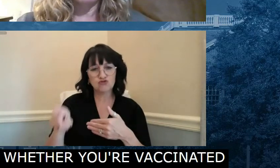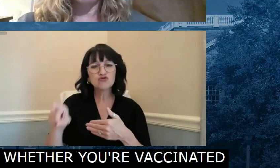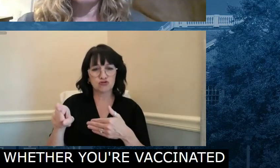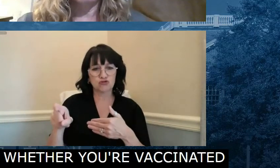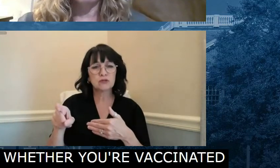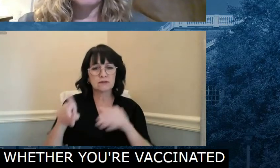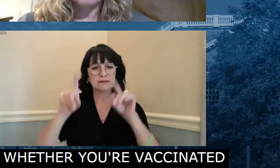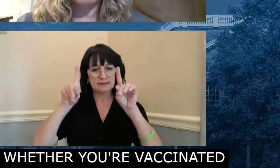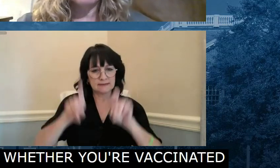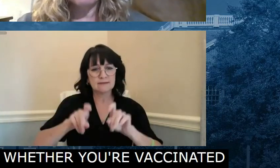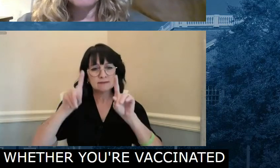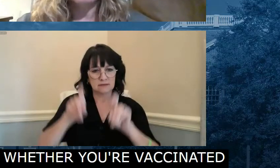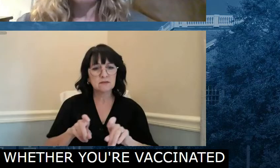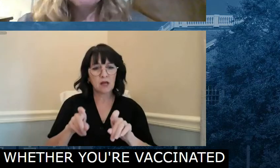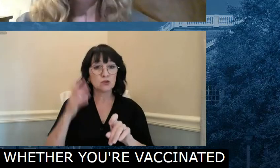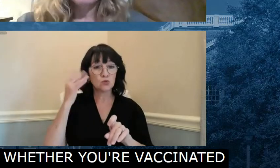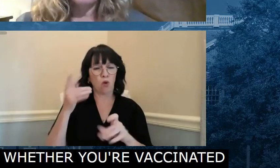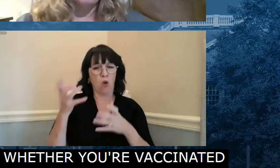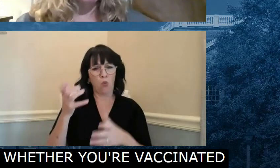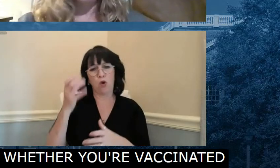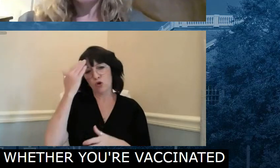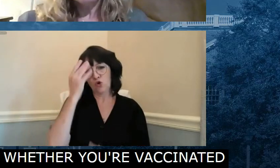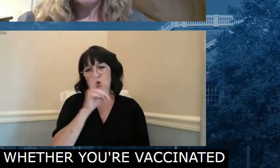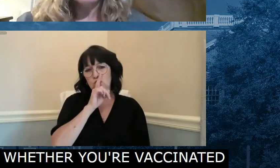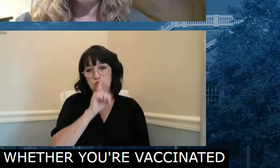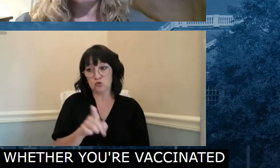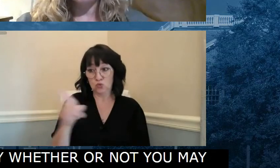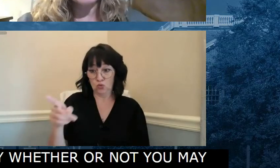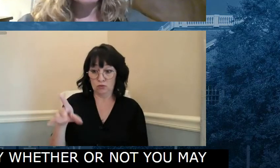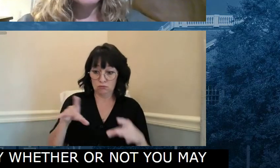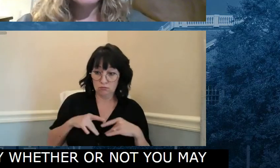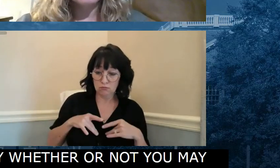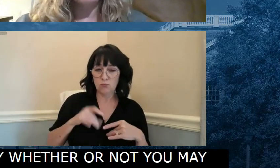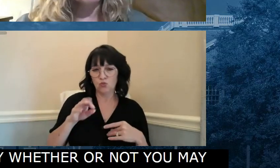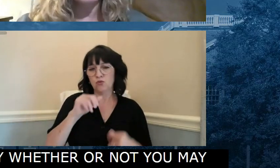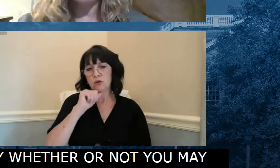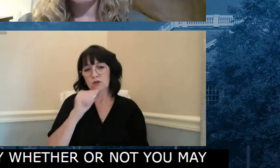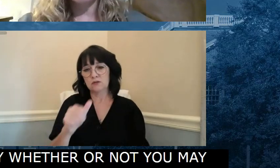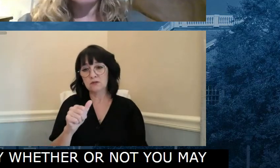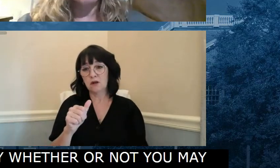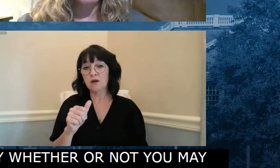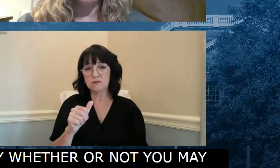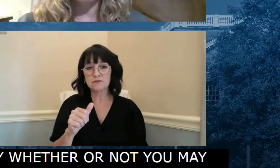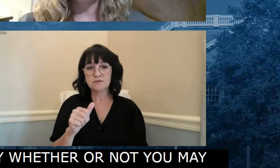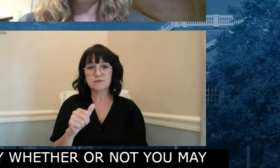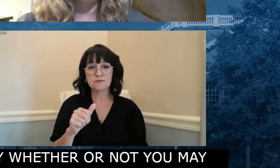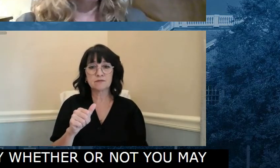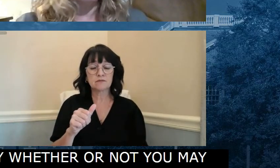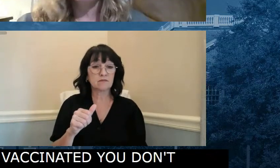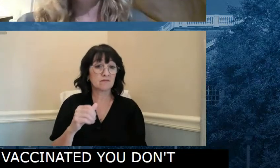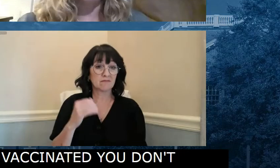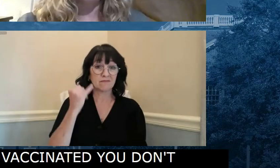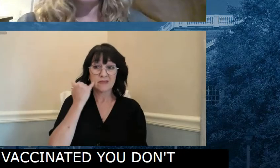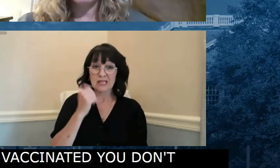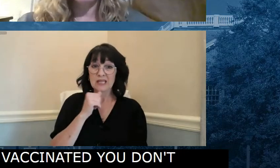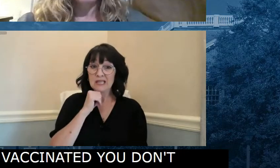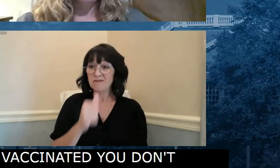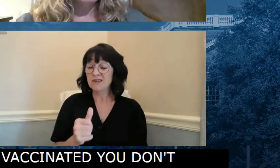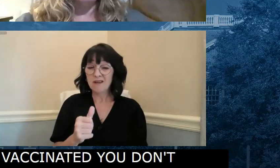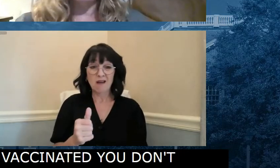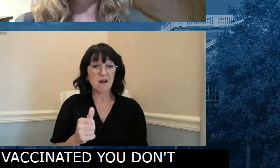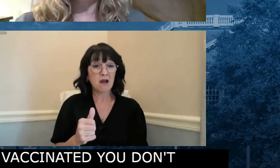identify whether or not you may have COVID. Otherwise, though, if you're vaccinated, you don't necessarily you don't need to do the